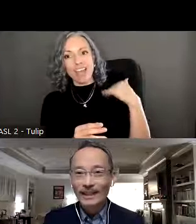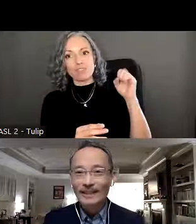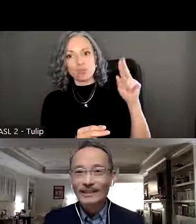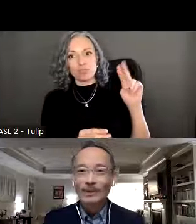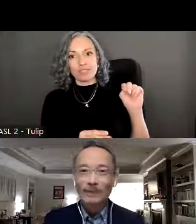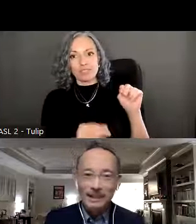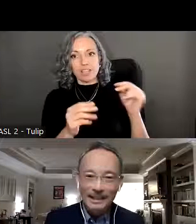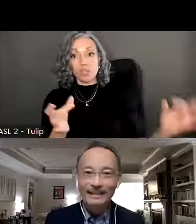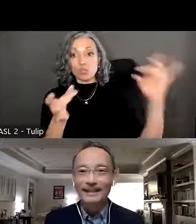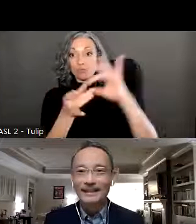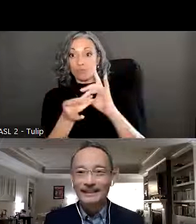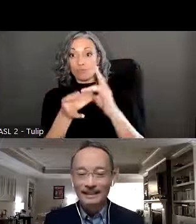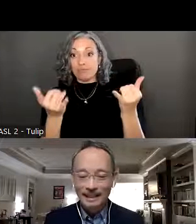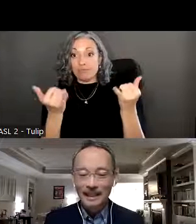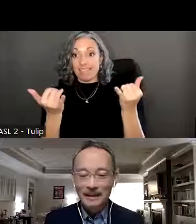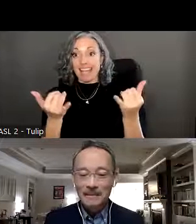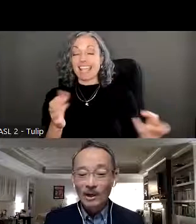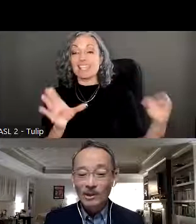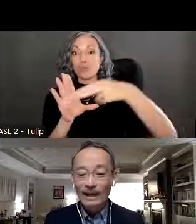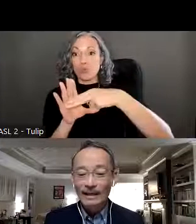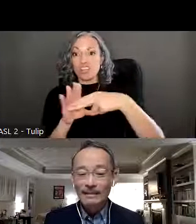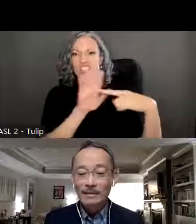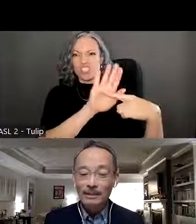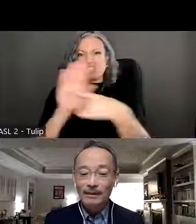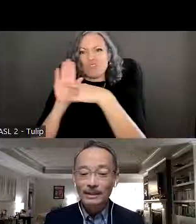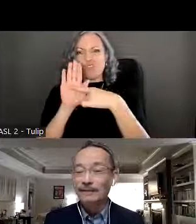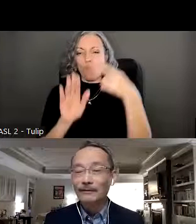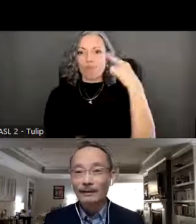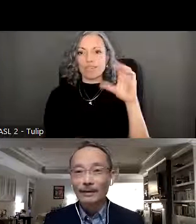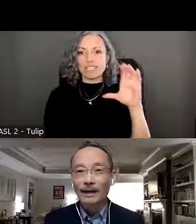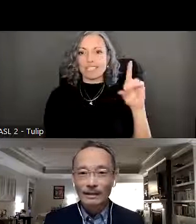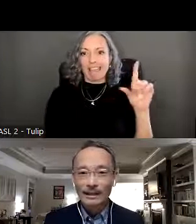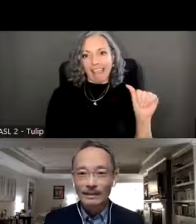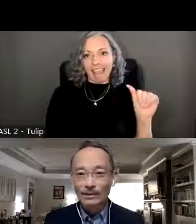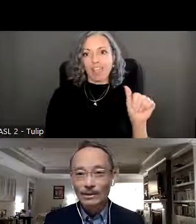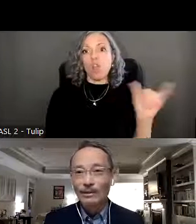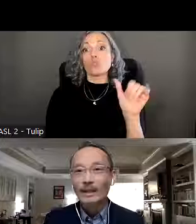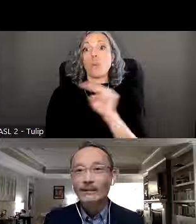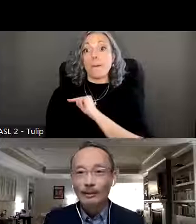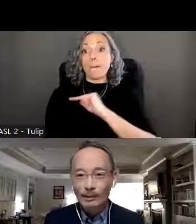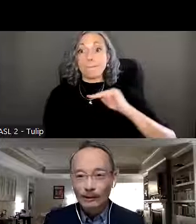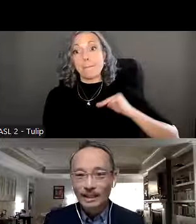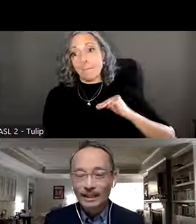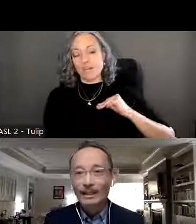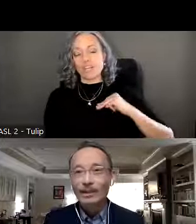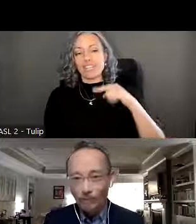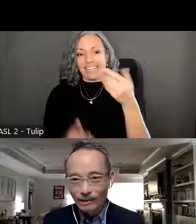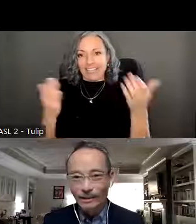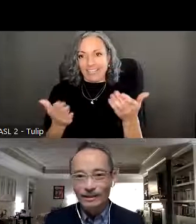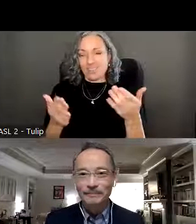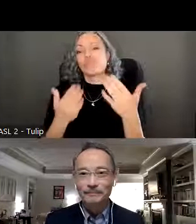us today, not only representing CDA, but also as a member of this Federal Advisory Council. So thank you very much for being here